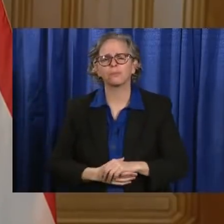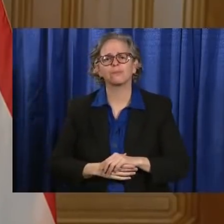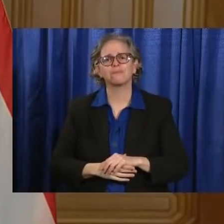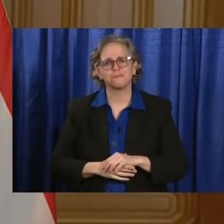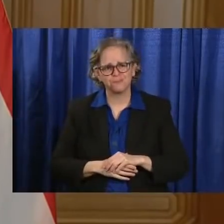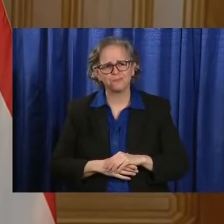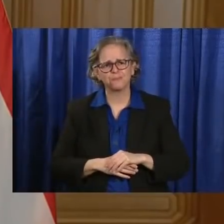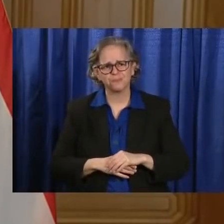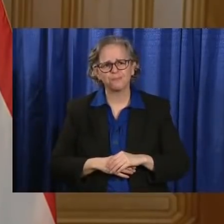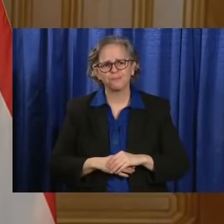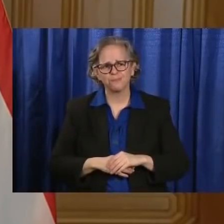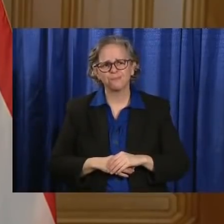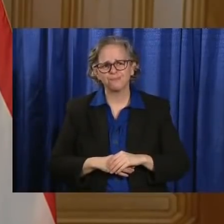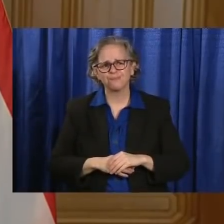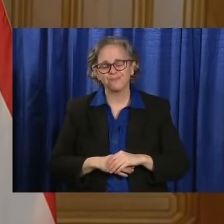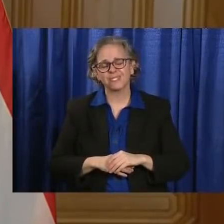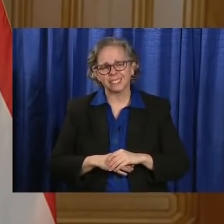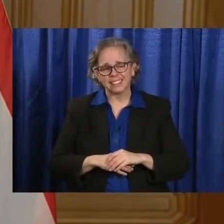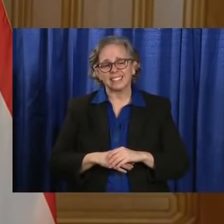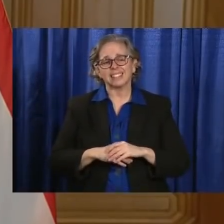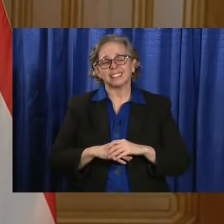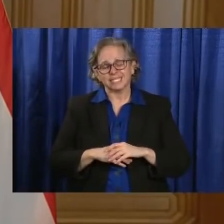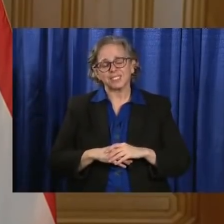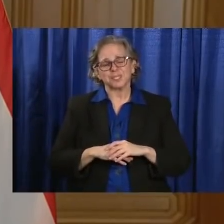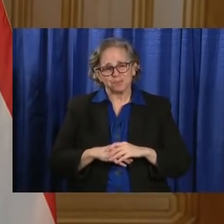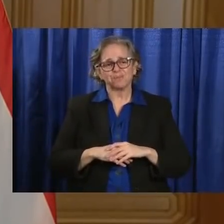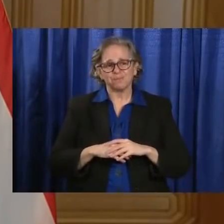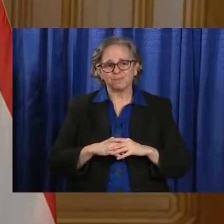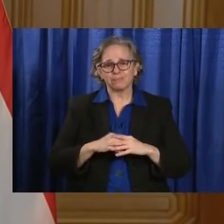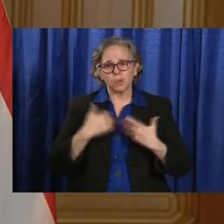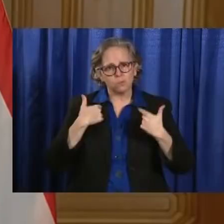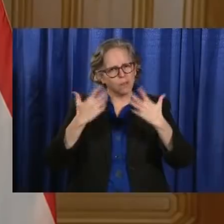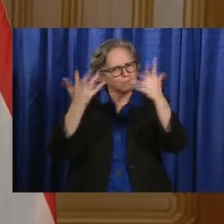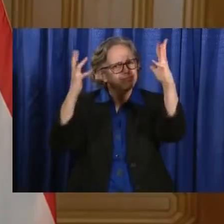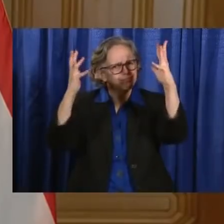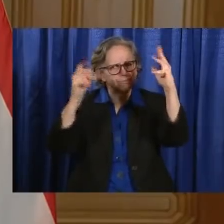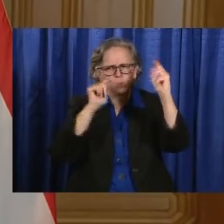Let me also do a little shout out